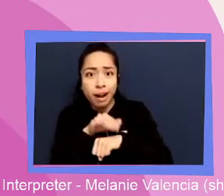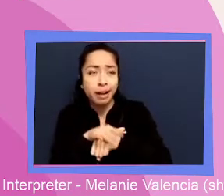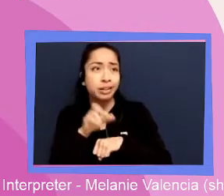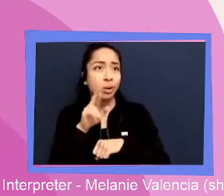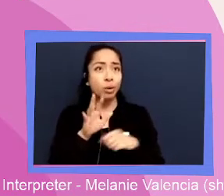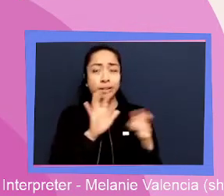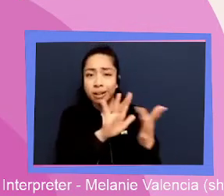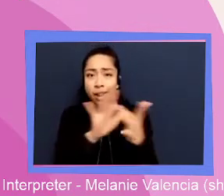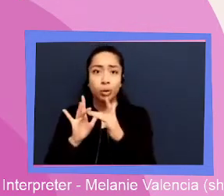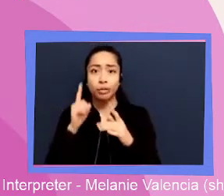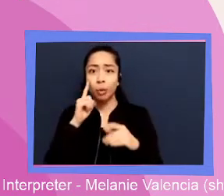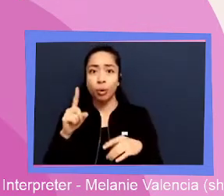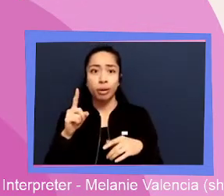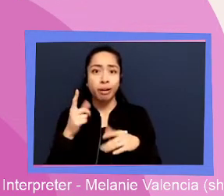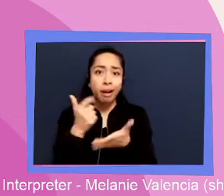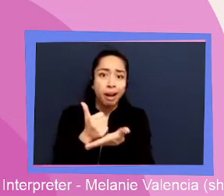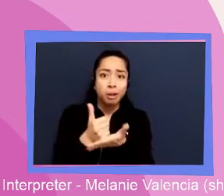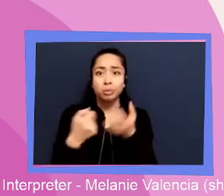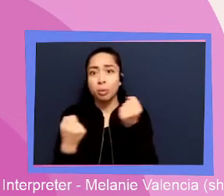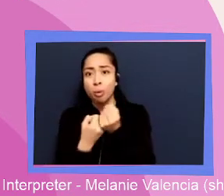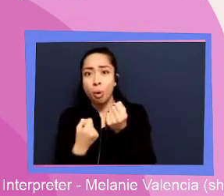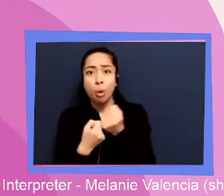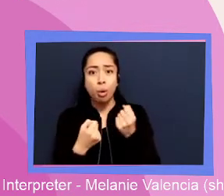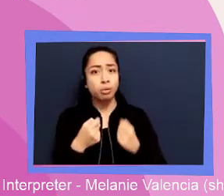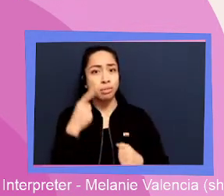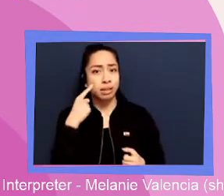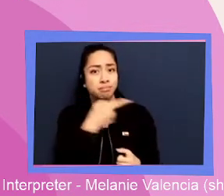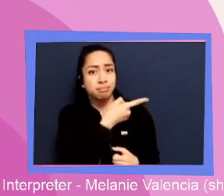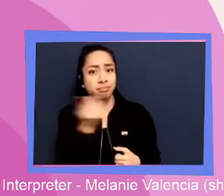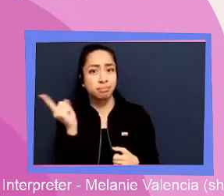think people are pretty willing to help when they can.